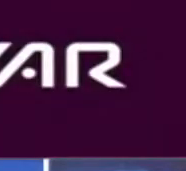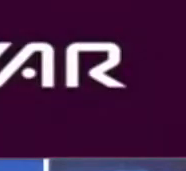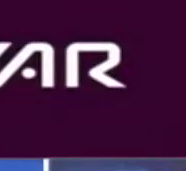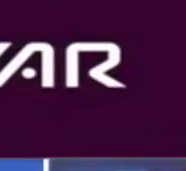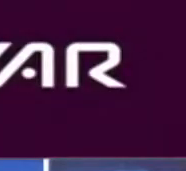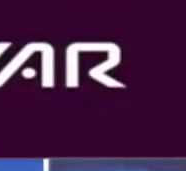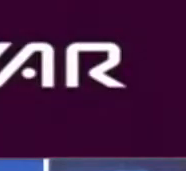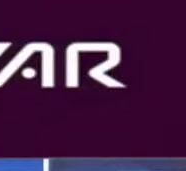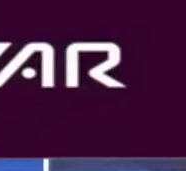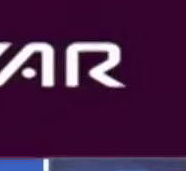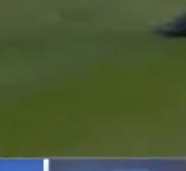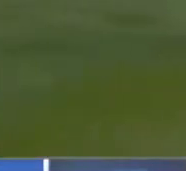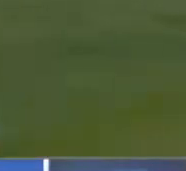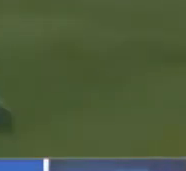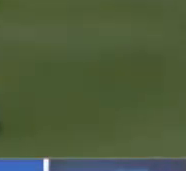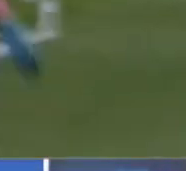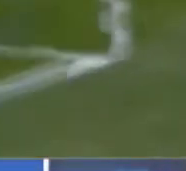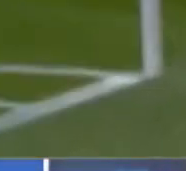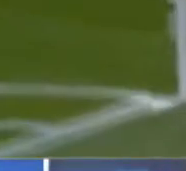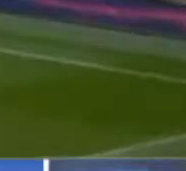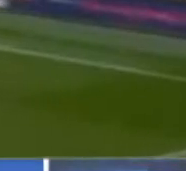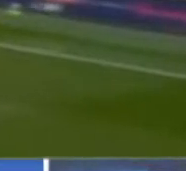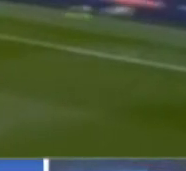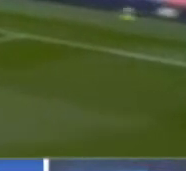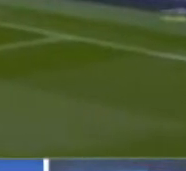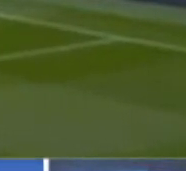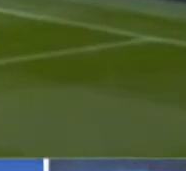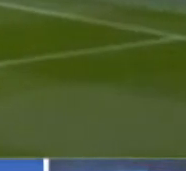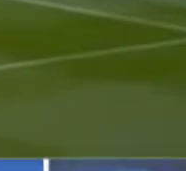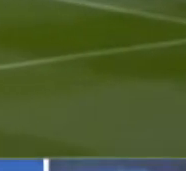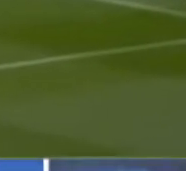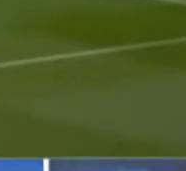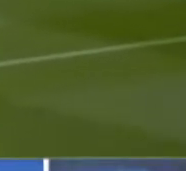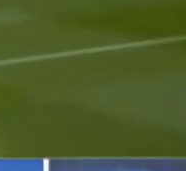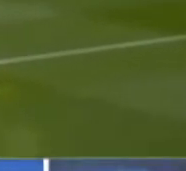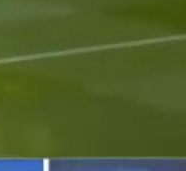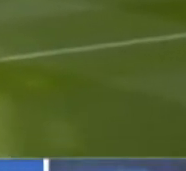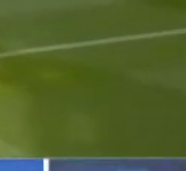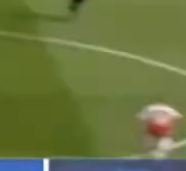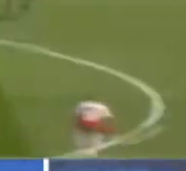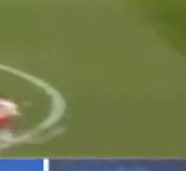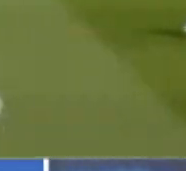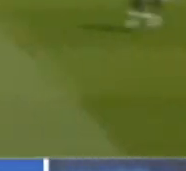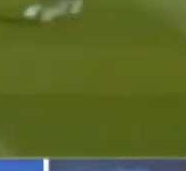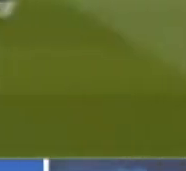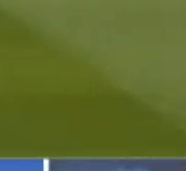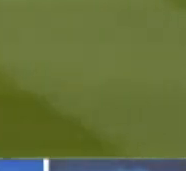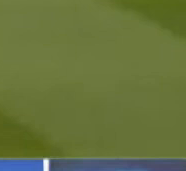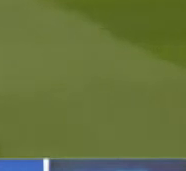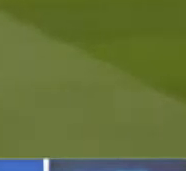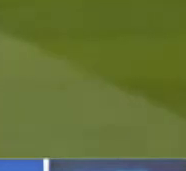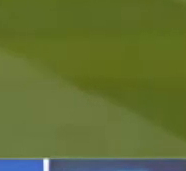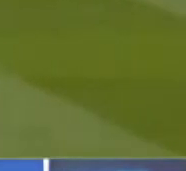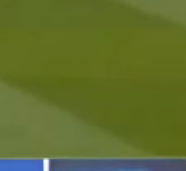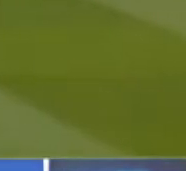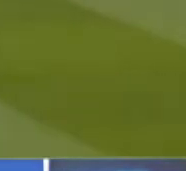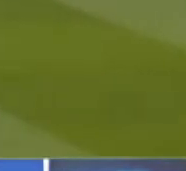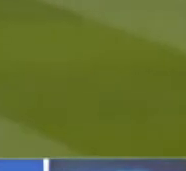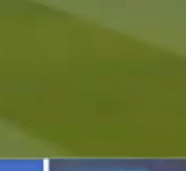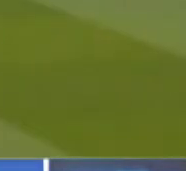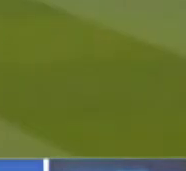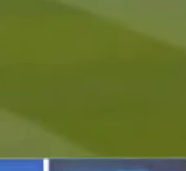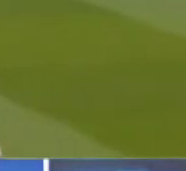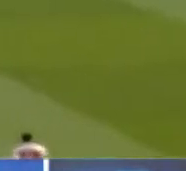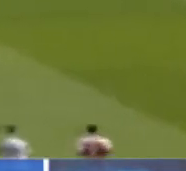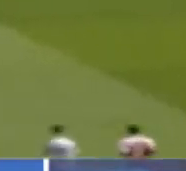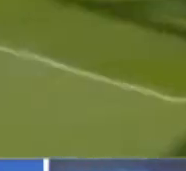And that will be a major source of relief. Ceballos with the ball in. Near post out swing. Here's Martinelli